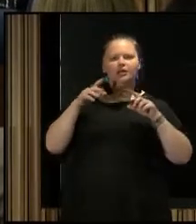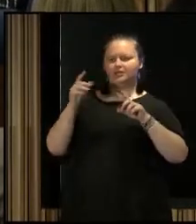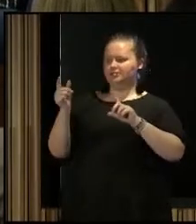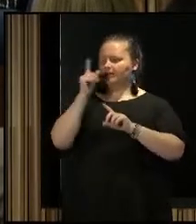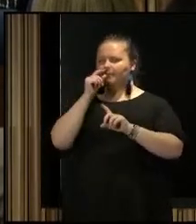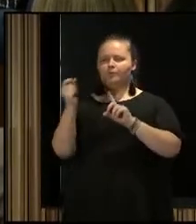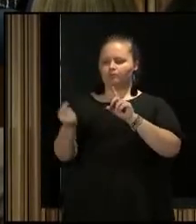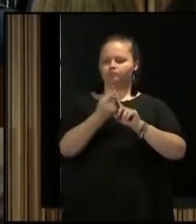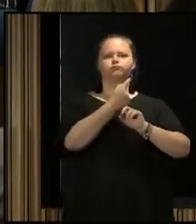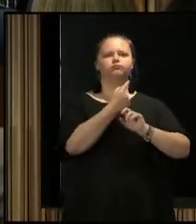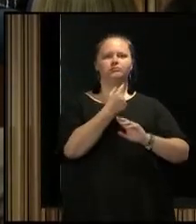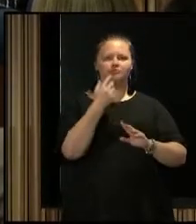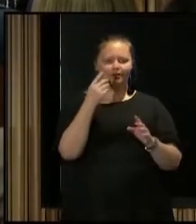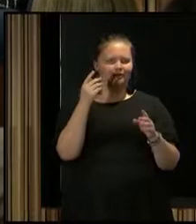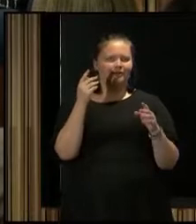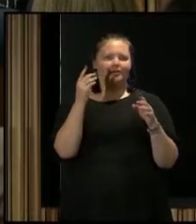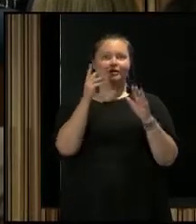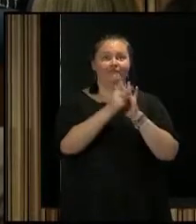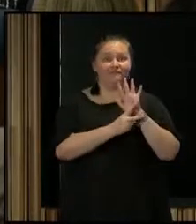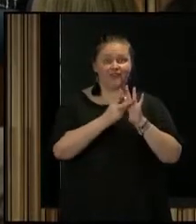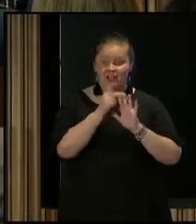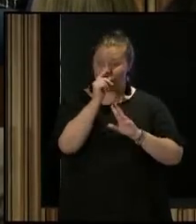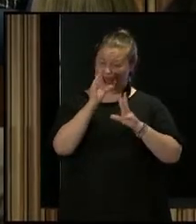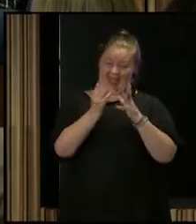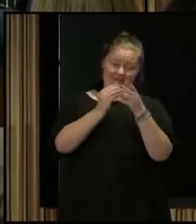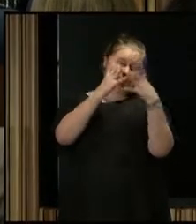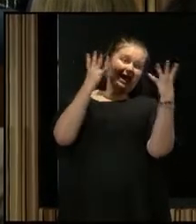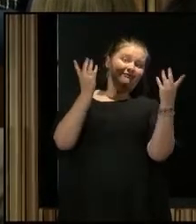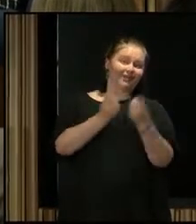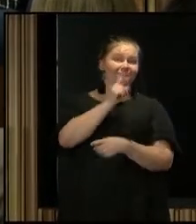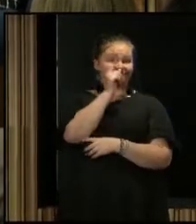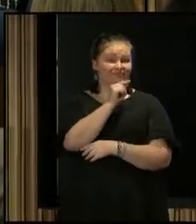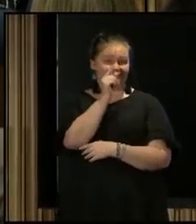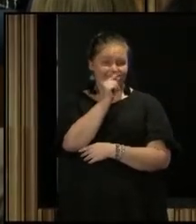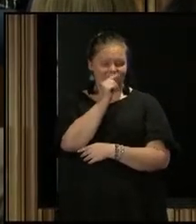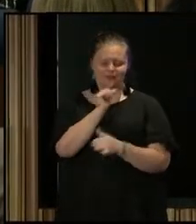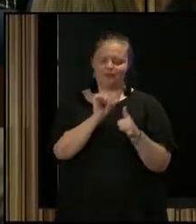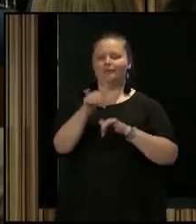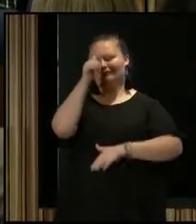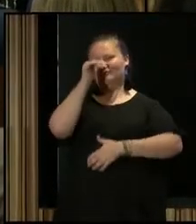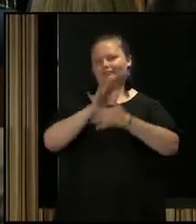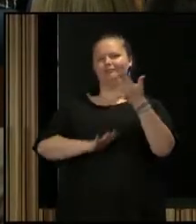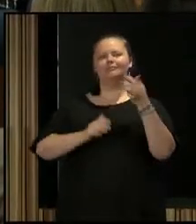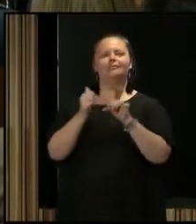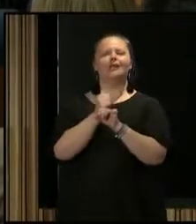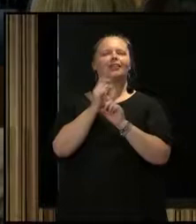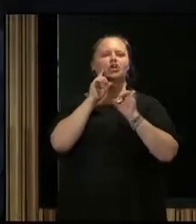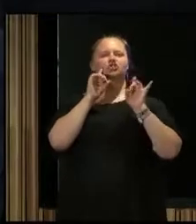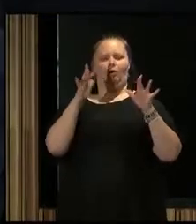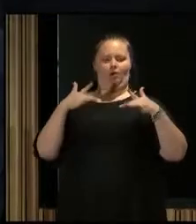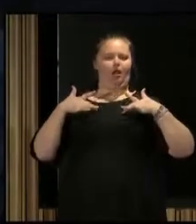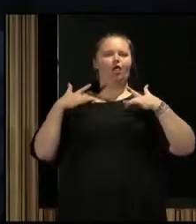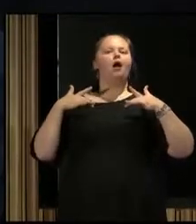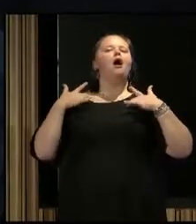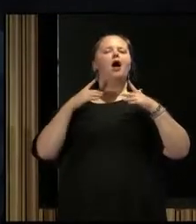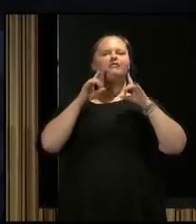videos. You can have it all. We really can have it all. And so that was an incredible experience that we had making that show, a live show on